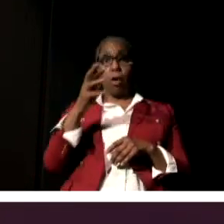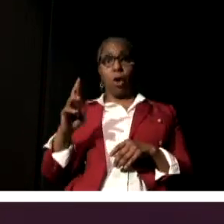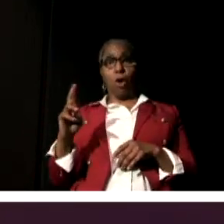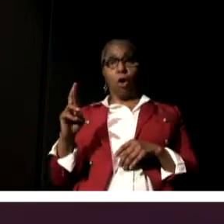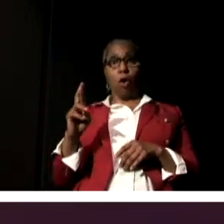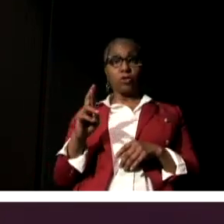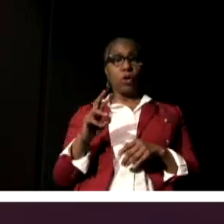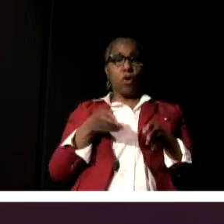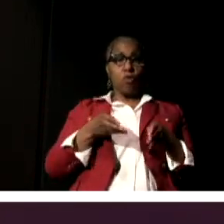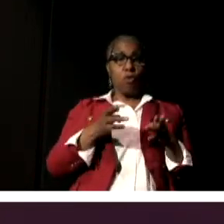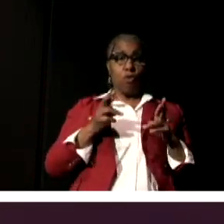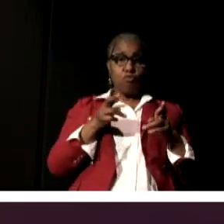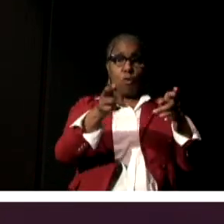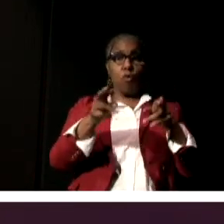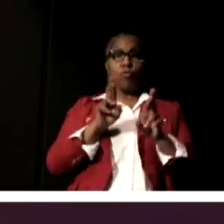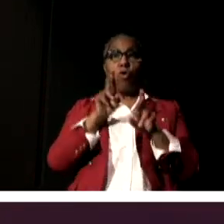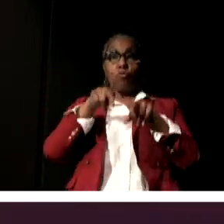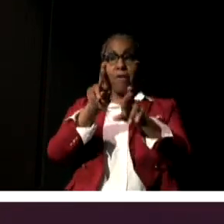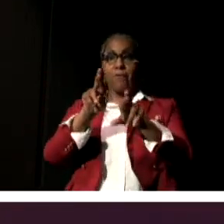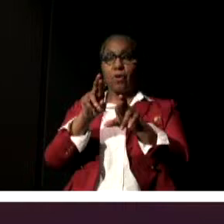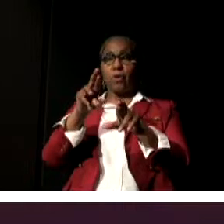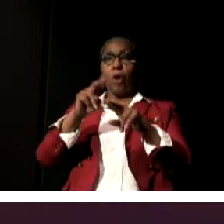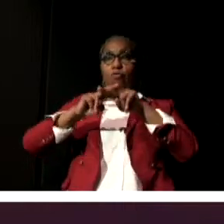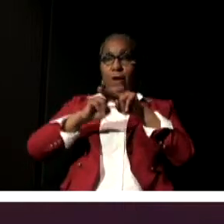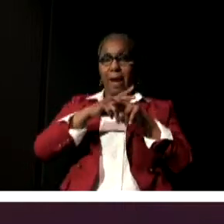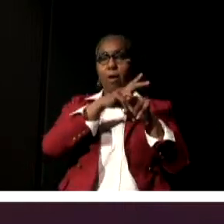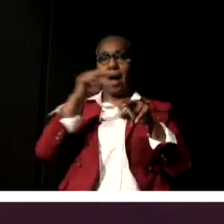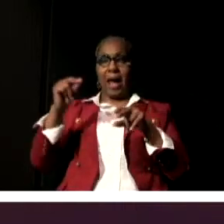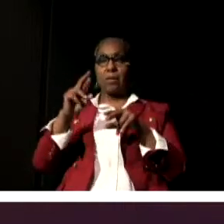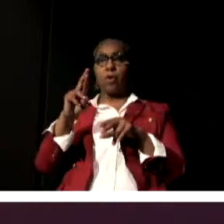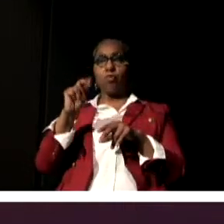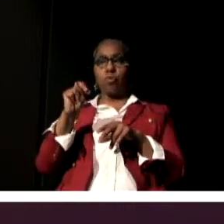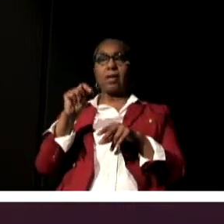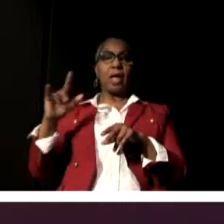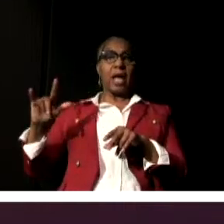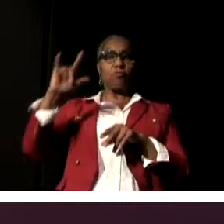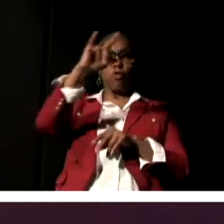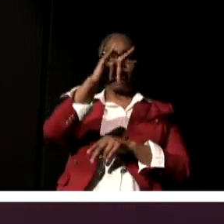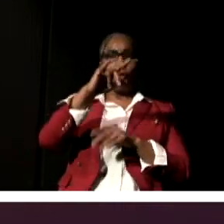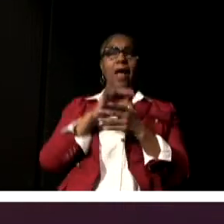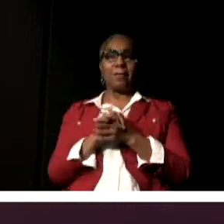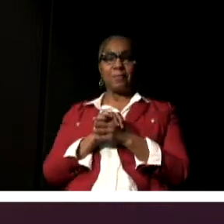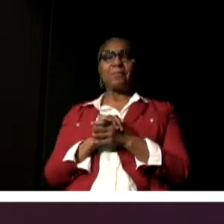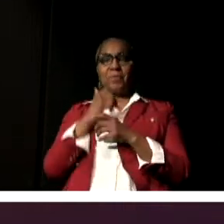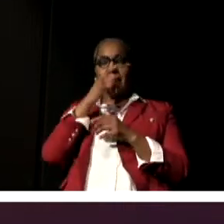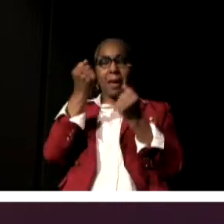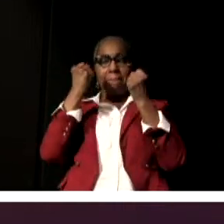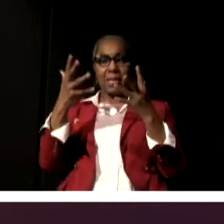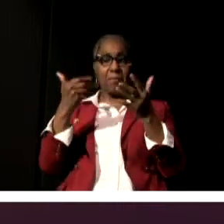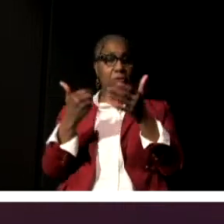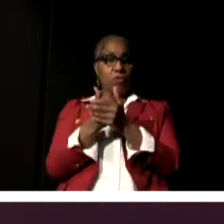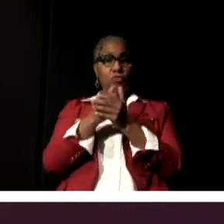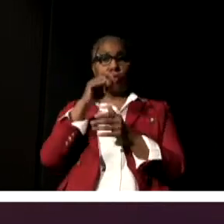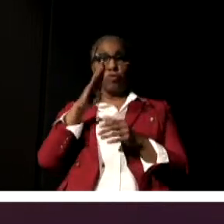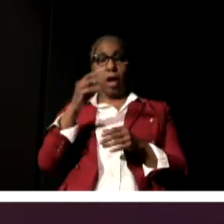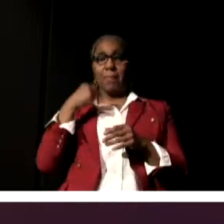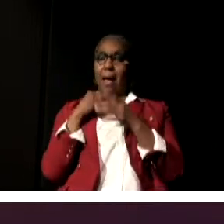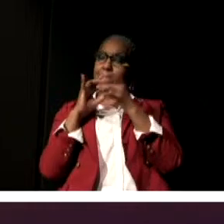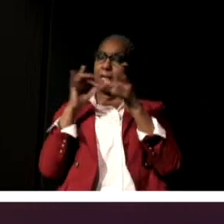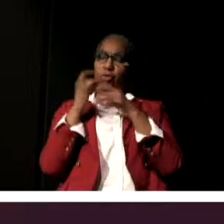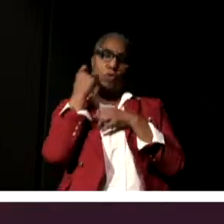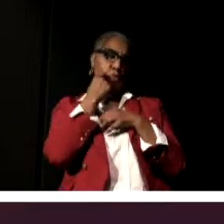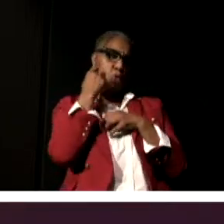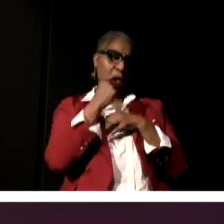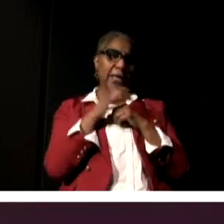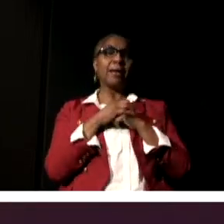where road, river, rail, and runway meet. Many of these new jobs that I've mentioned